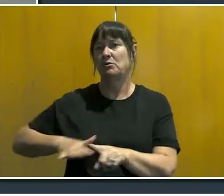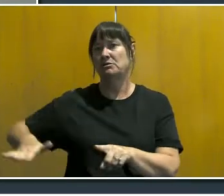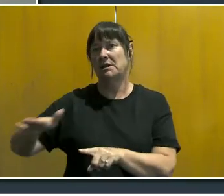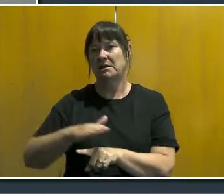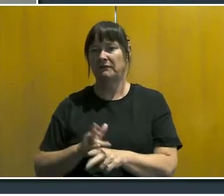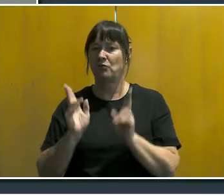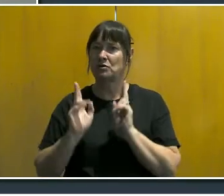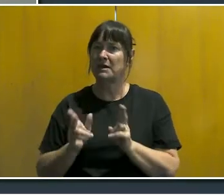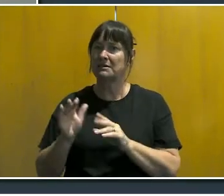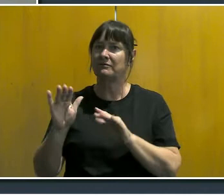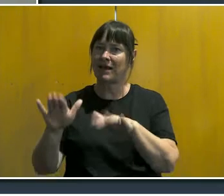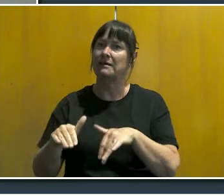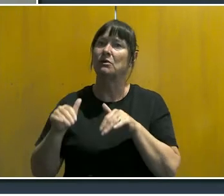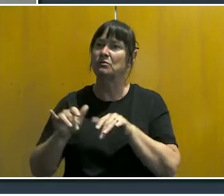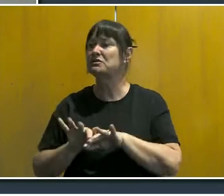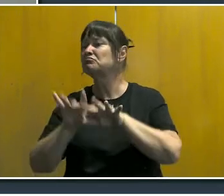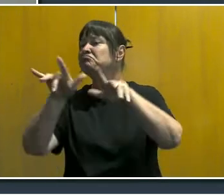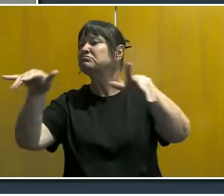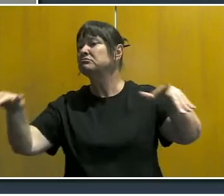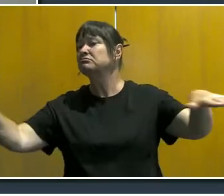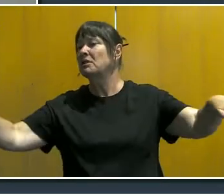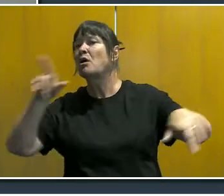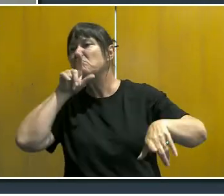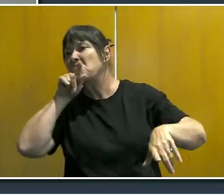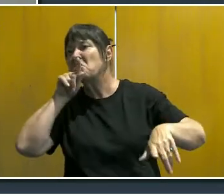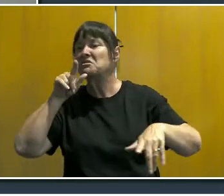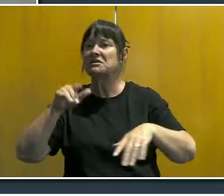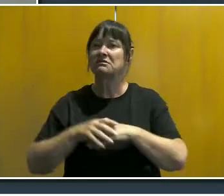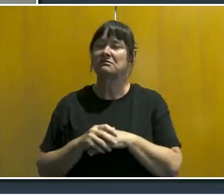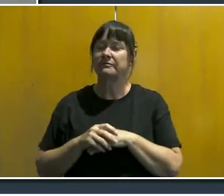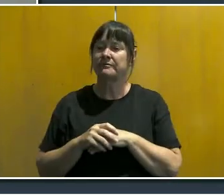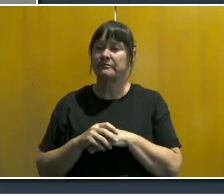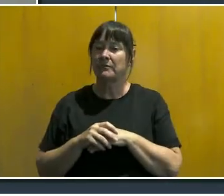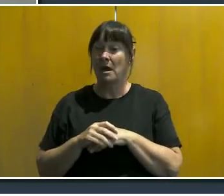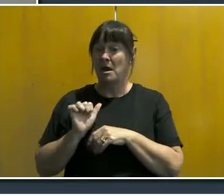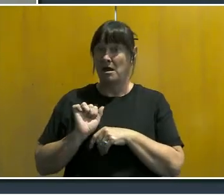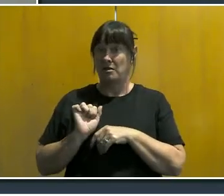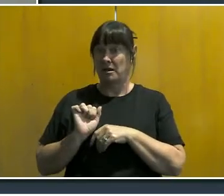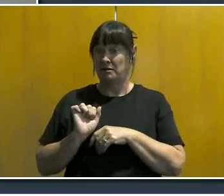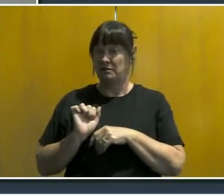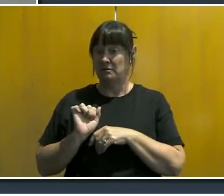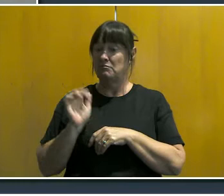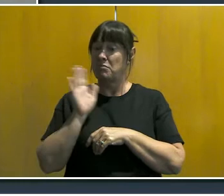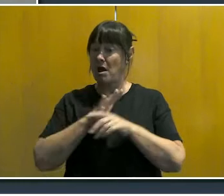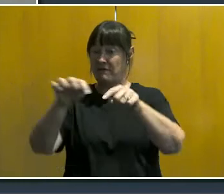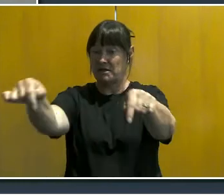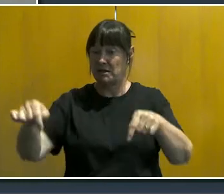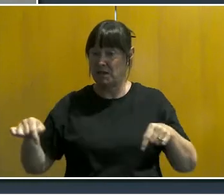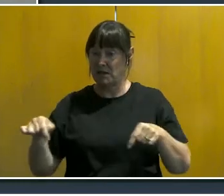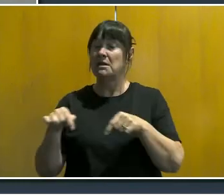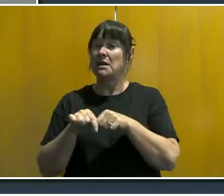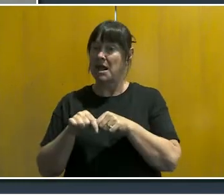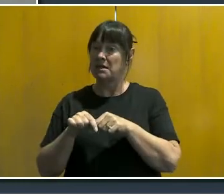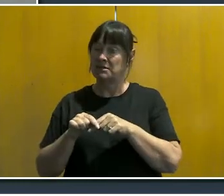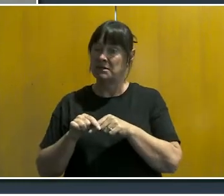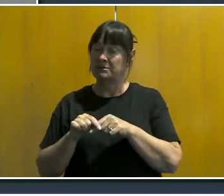spills over into the surrounding community. This private landholding is contributing to the environment, biodiversity